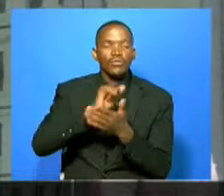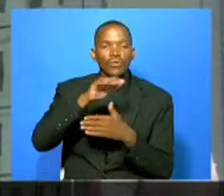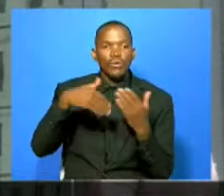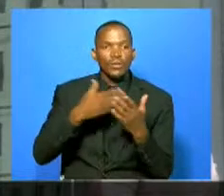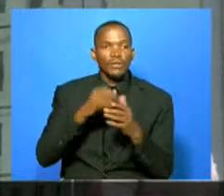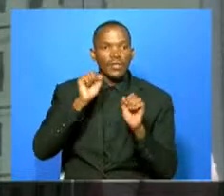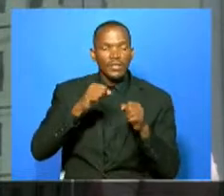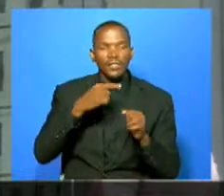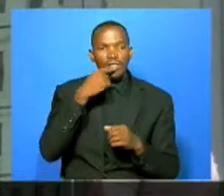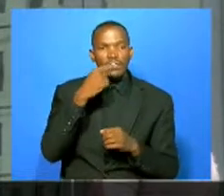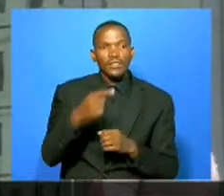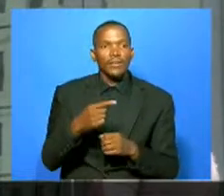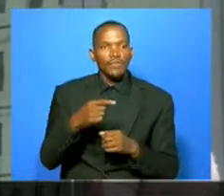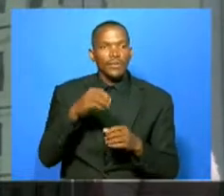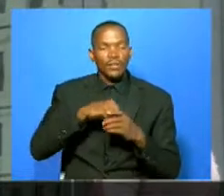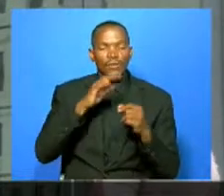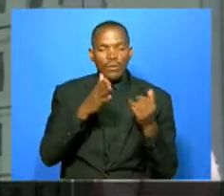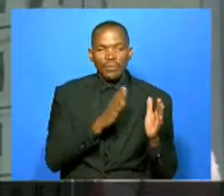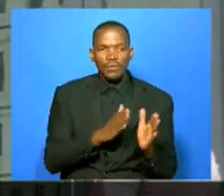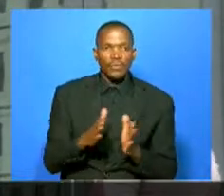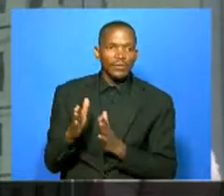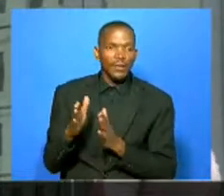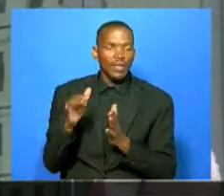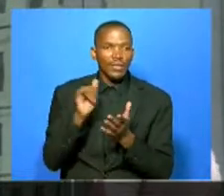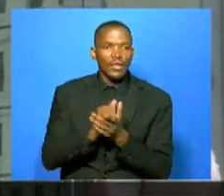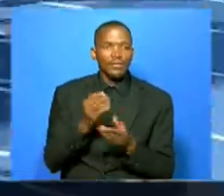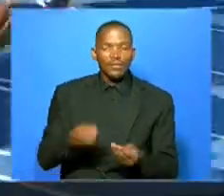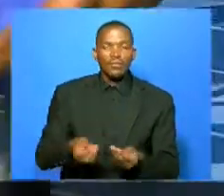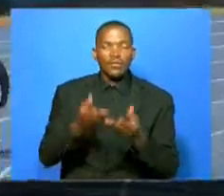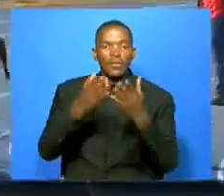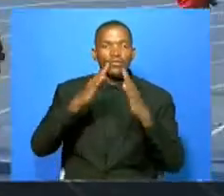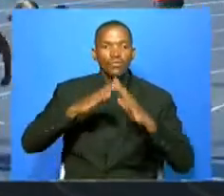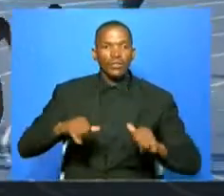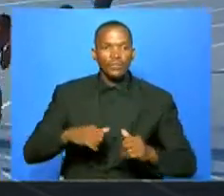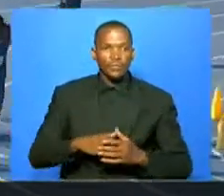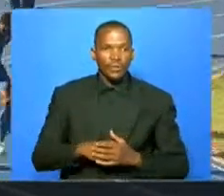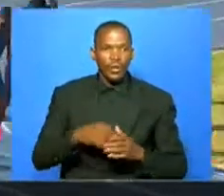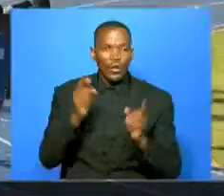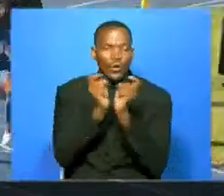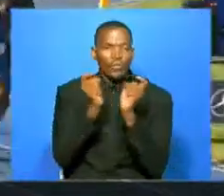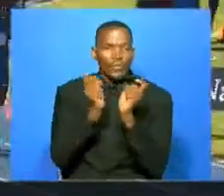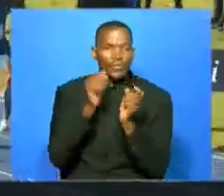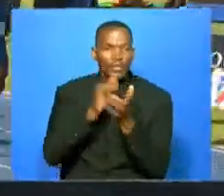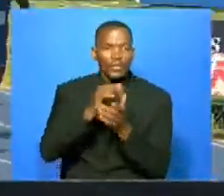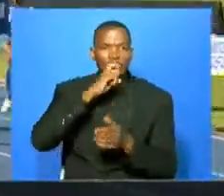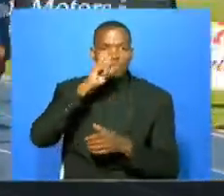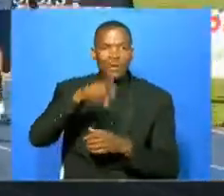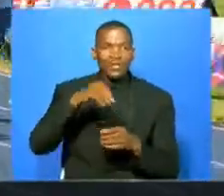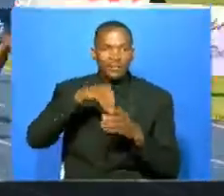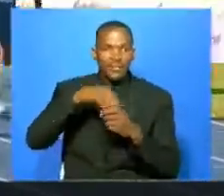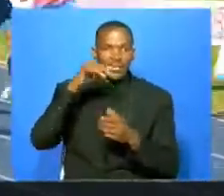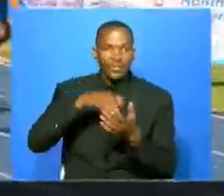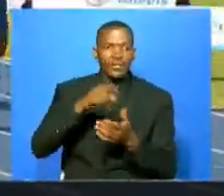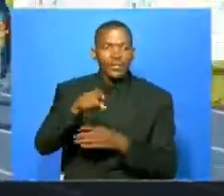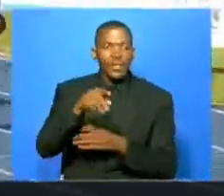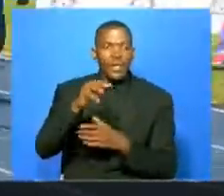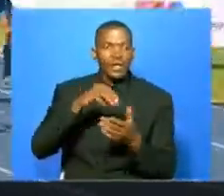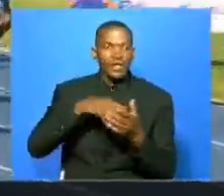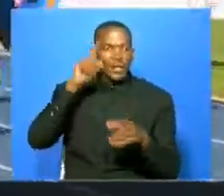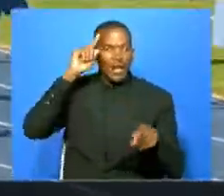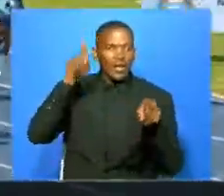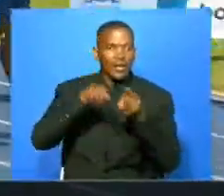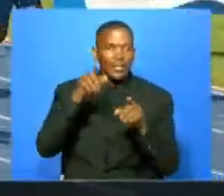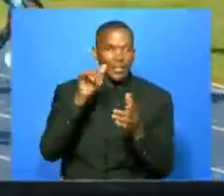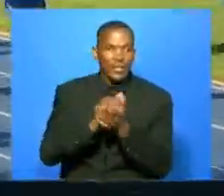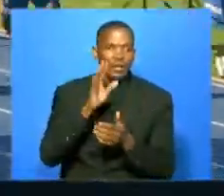say about the order which was granted today. Khaisano e e neng e tshwanetse go tshwara moranang a le somele bone go dumela le